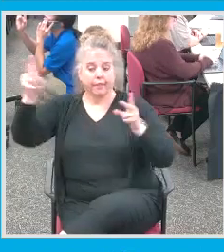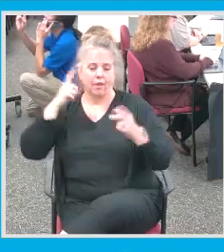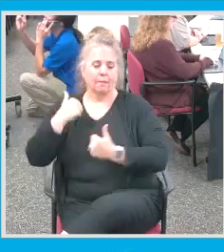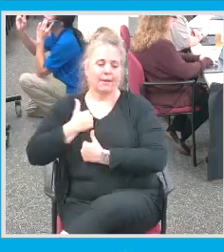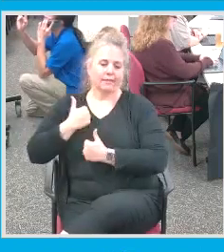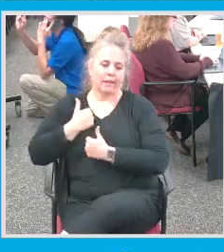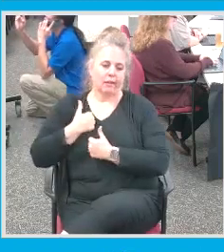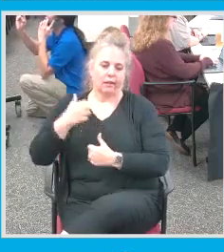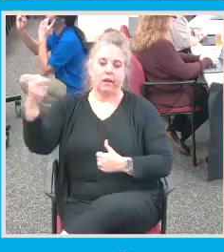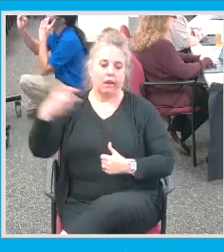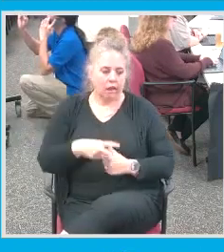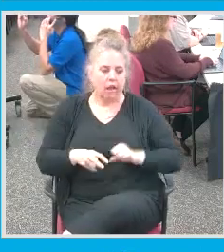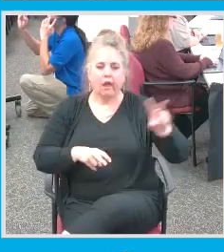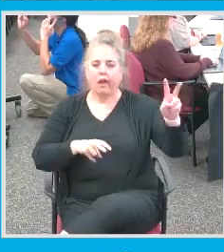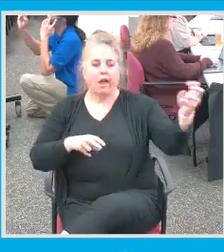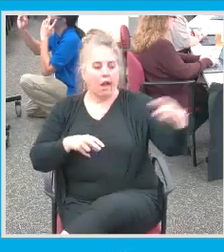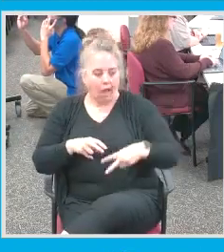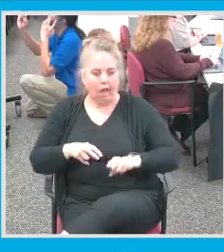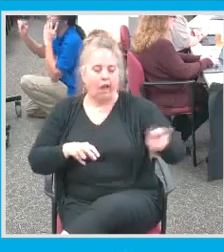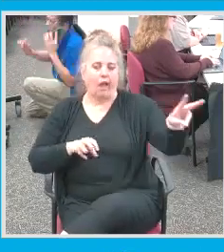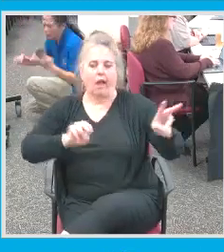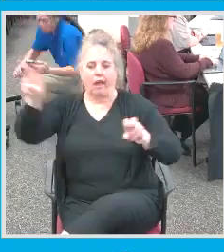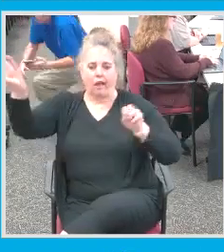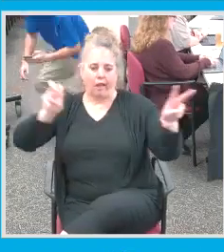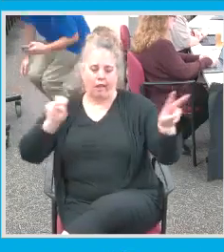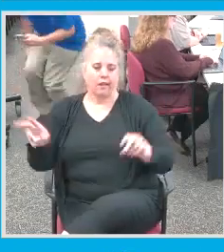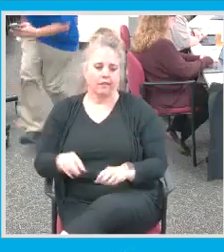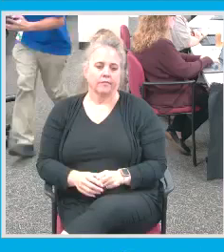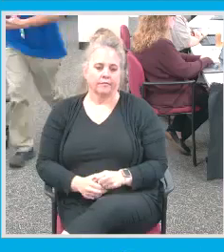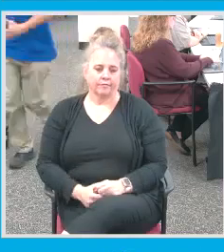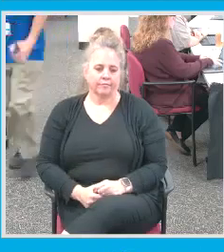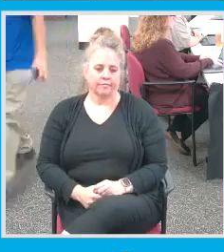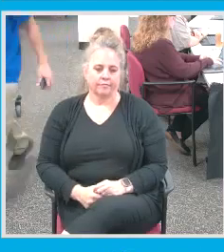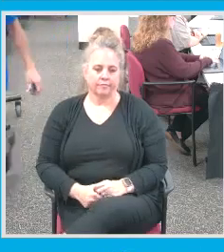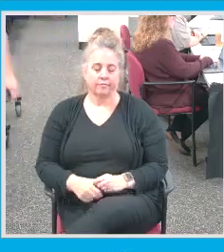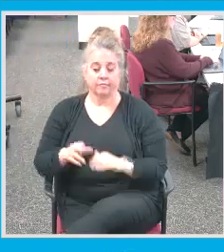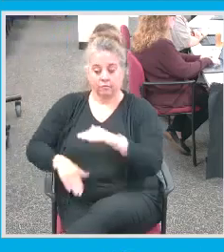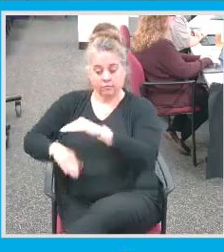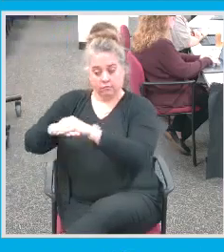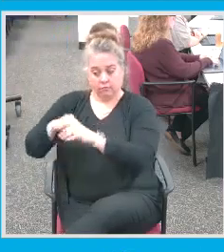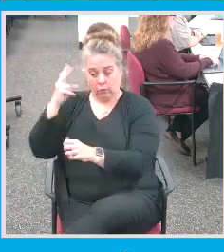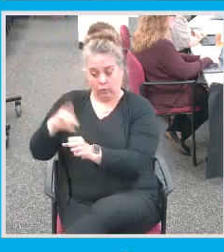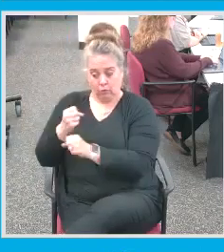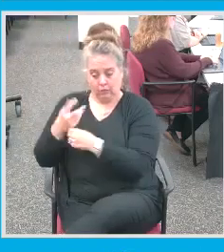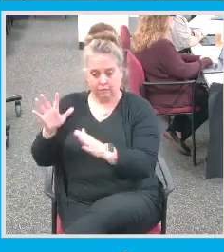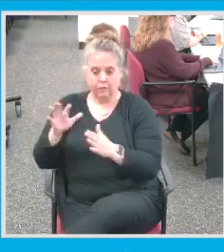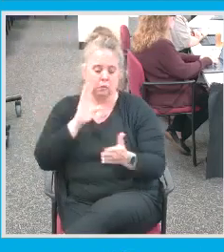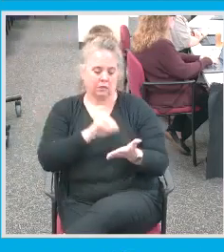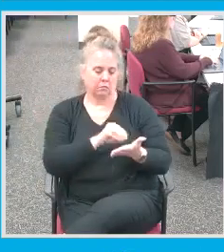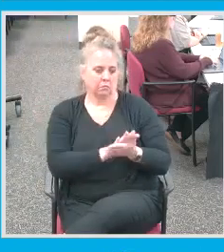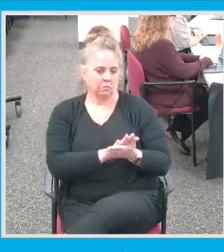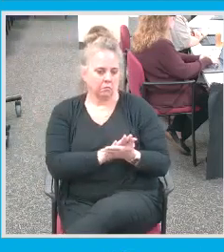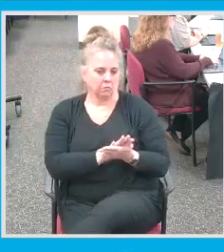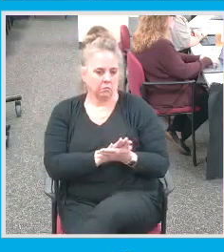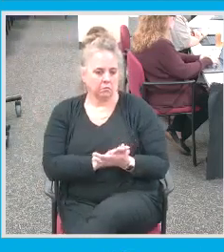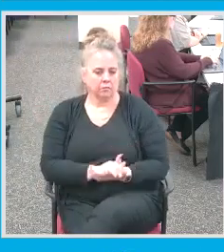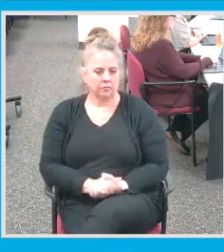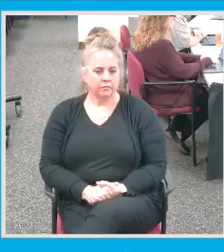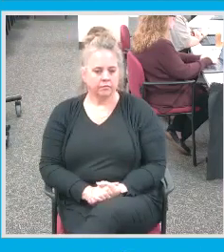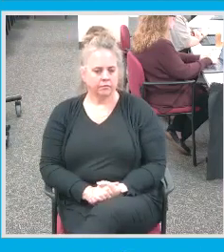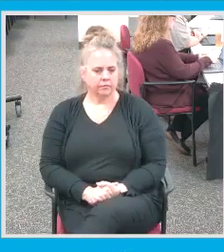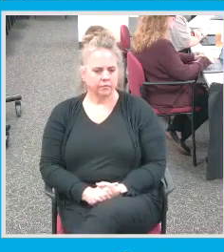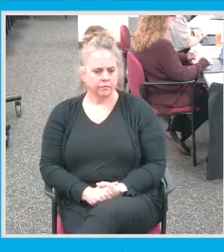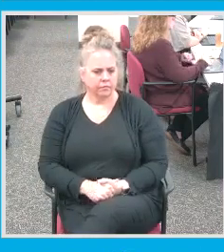data recorded at 24 months. Okay. And you mentioned something about COVID. Can you explain to me how that folds into